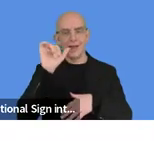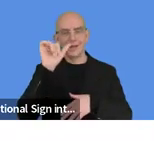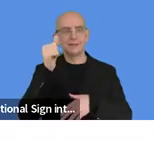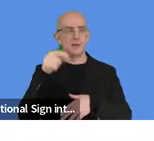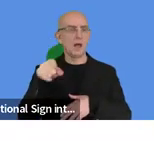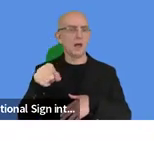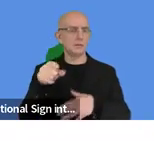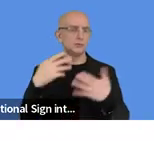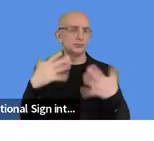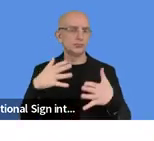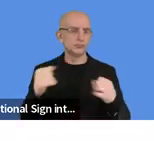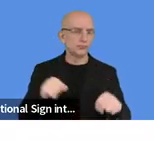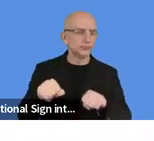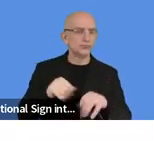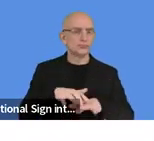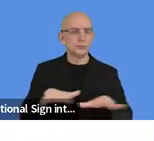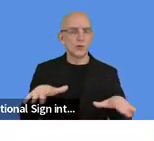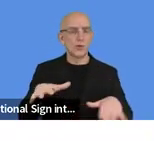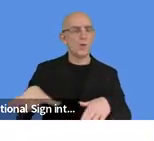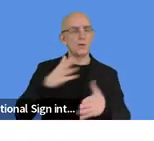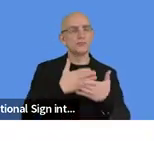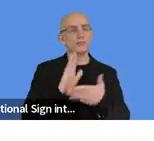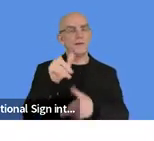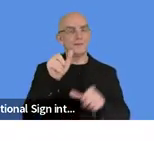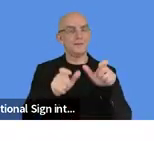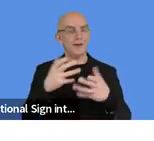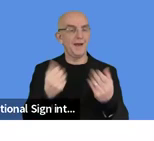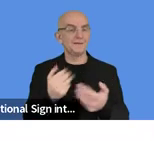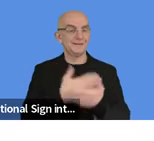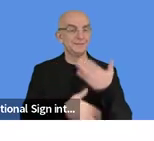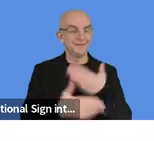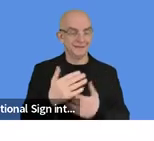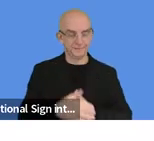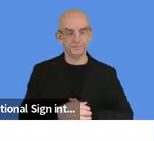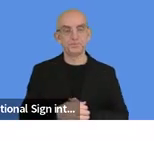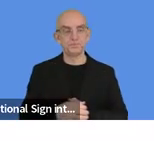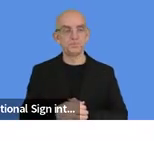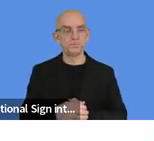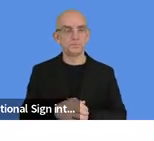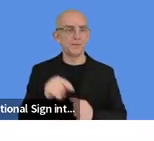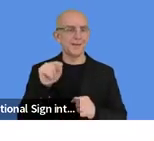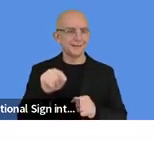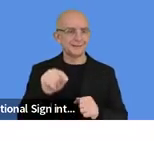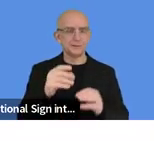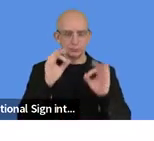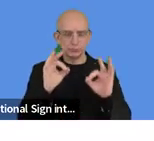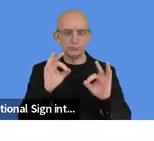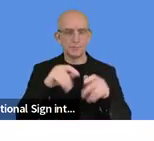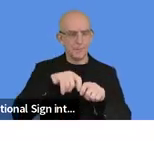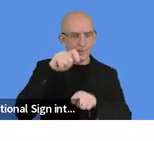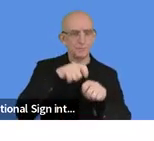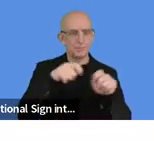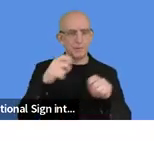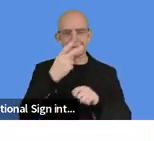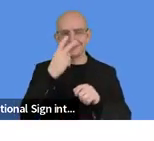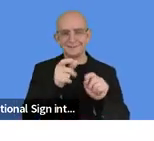this is all about those stakeholders, connecting to them, building their relationships. And in those external relationships and strategic